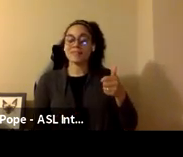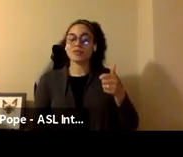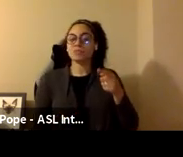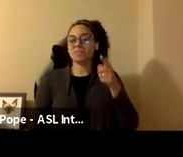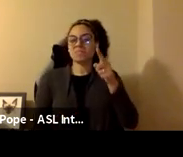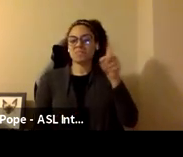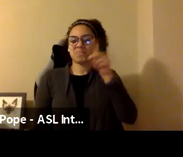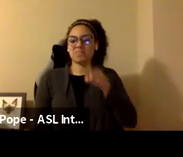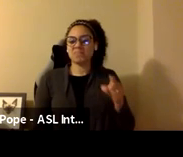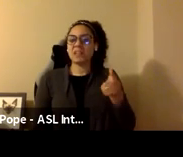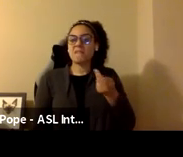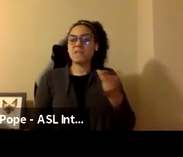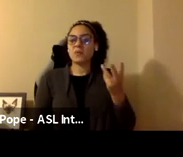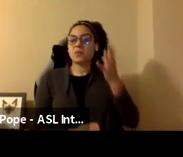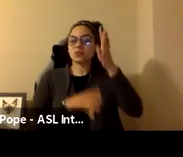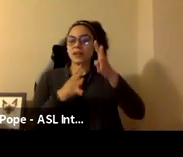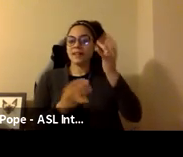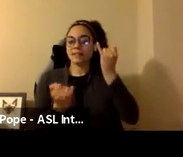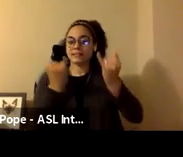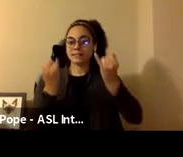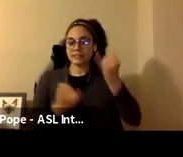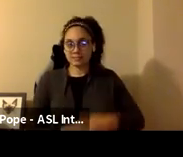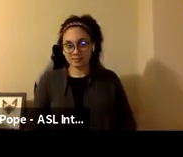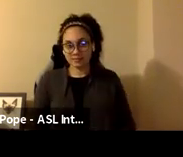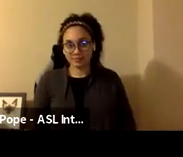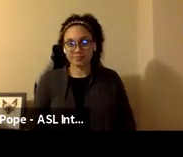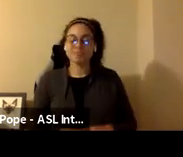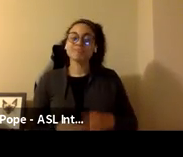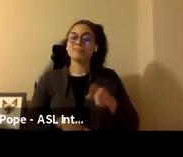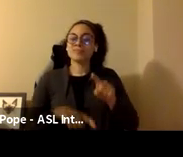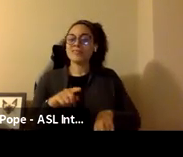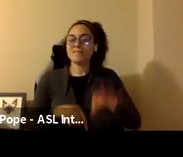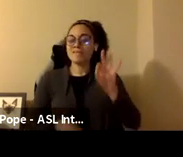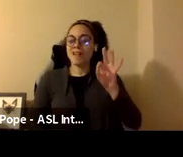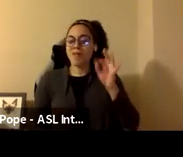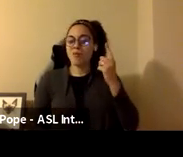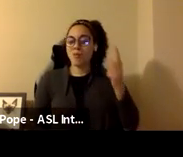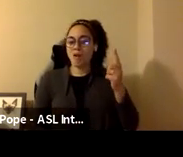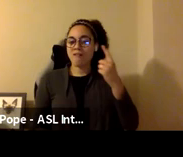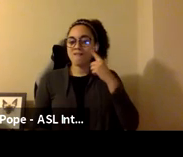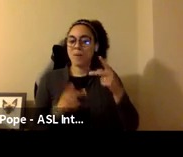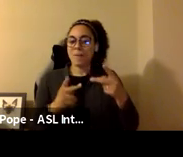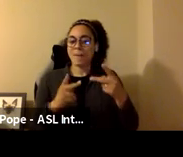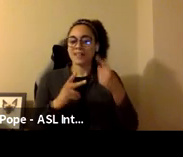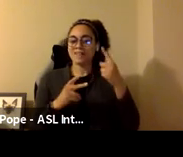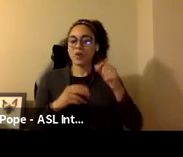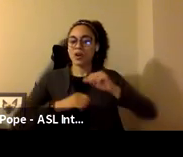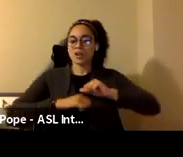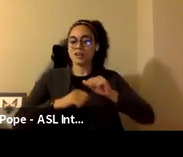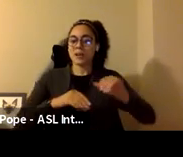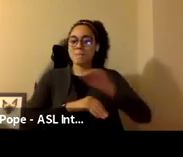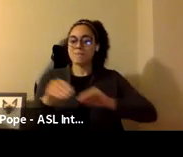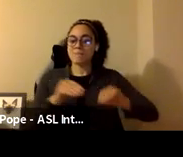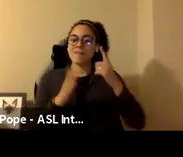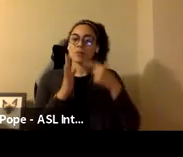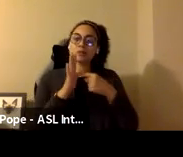creative ideas. I couldn't find one about having a place for movement, like having, if you have a yoga